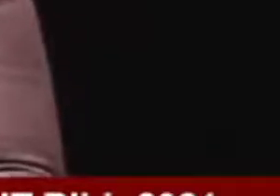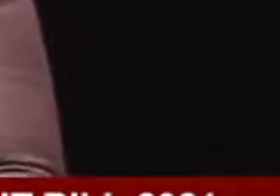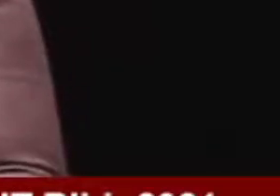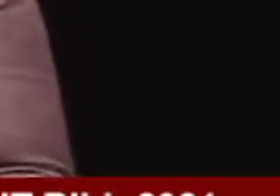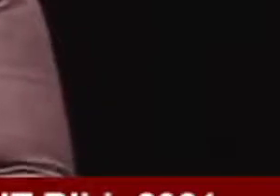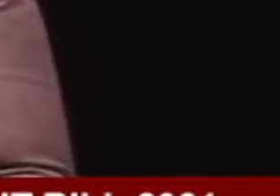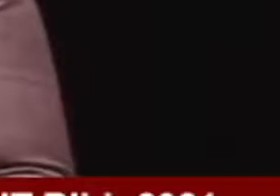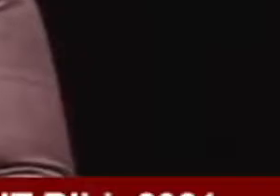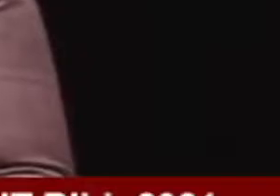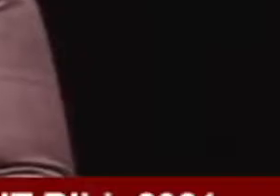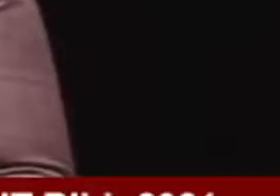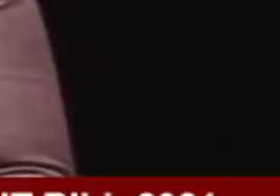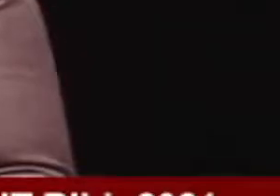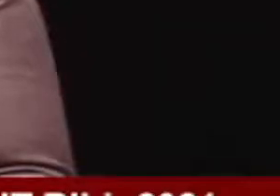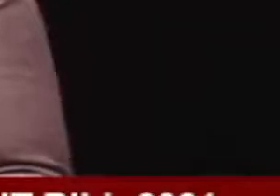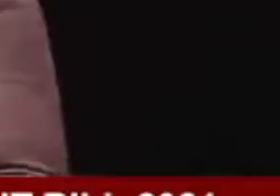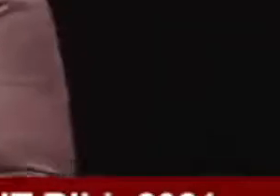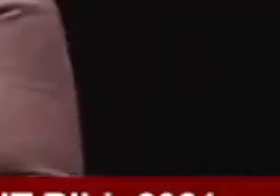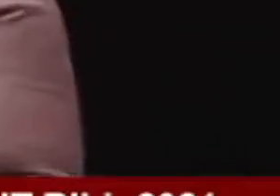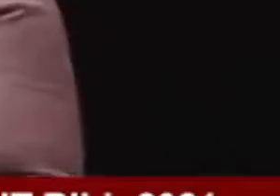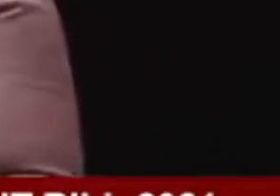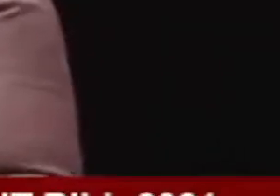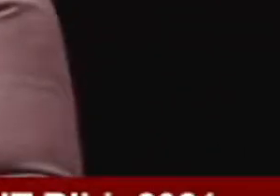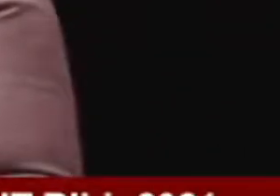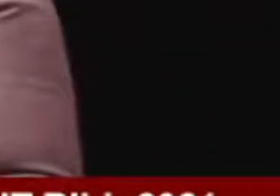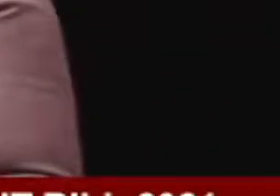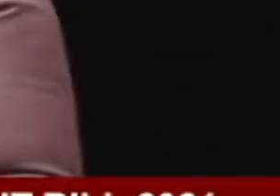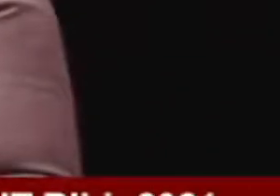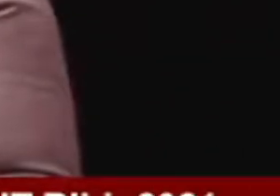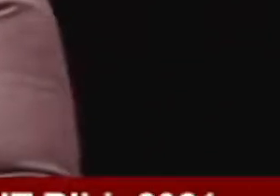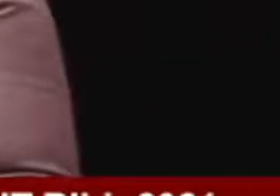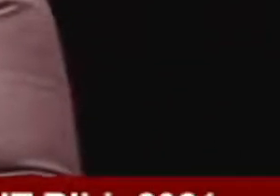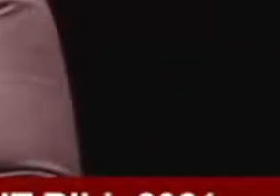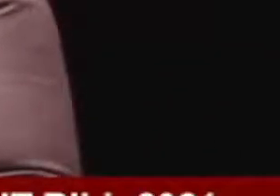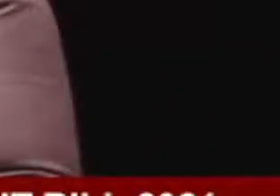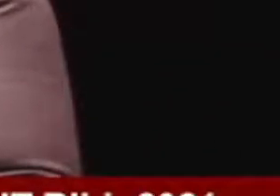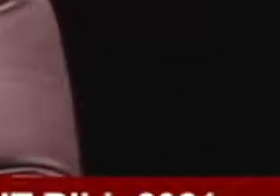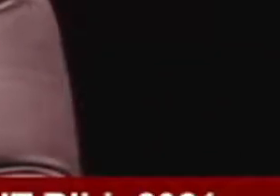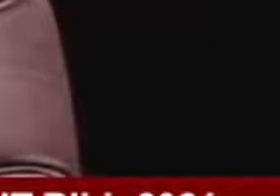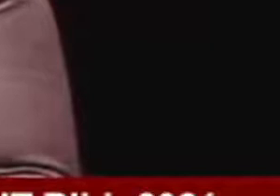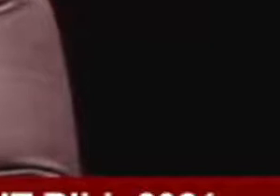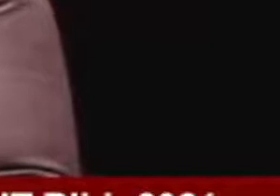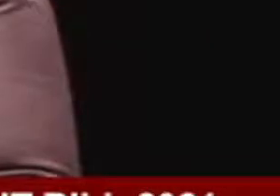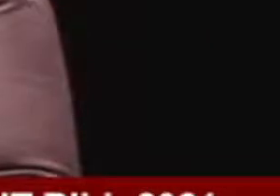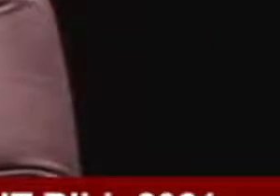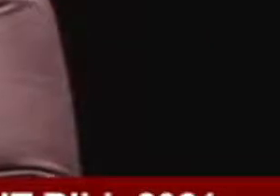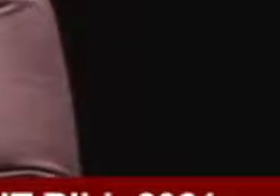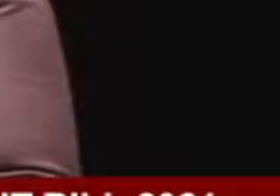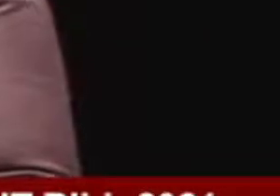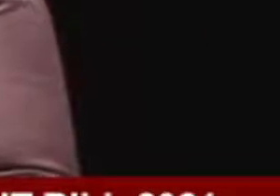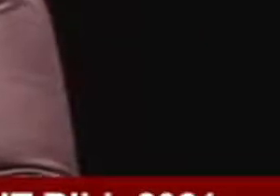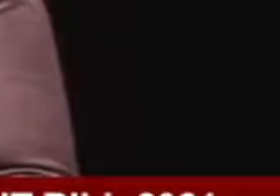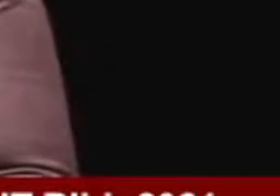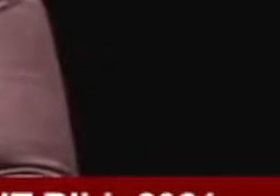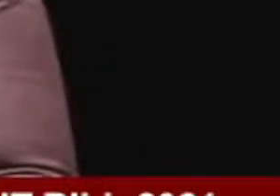is anti-people. You can forgive them if they come to that conclusion. Everything rises and